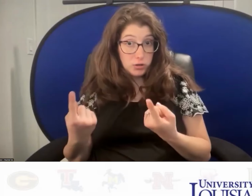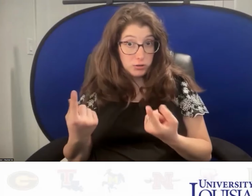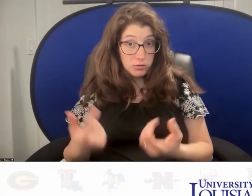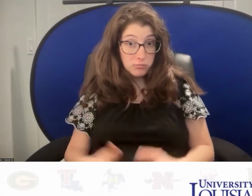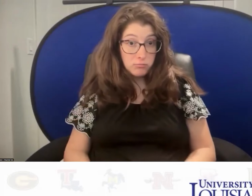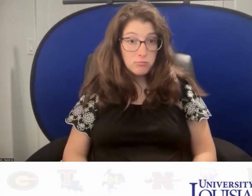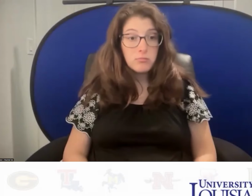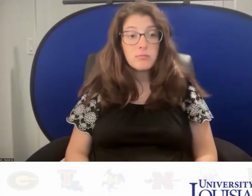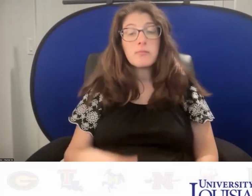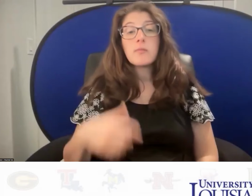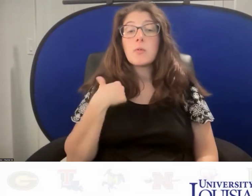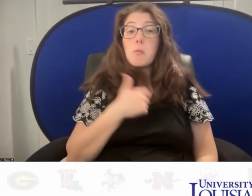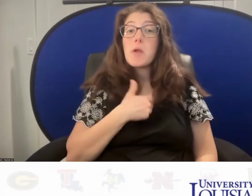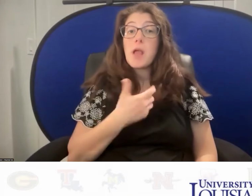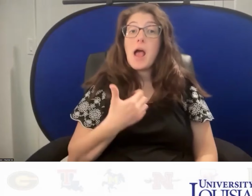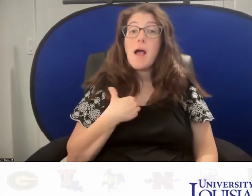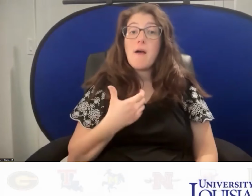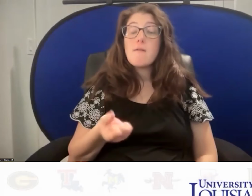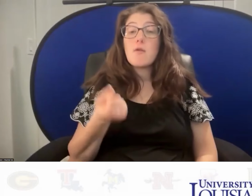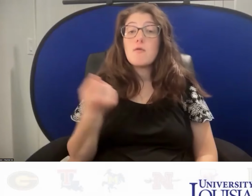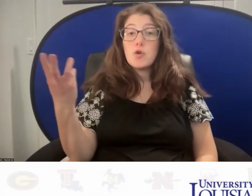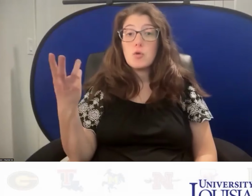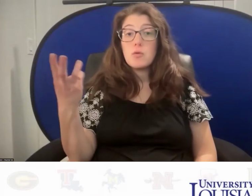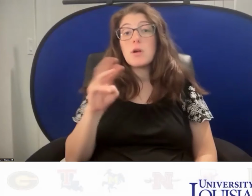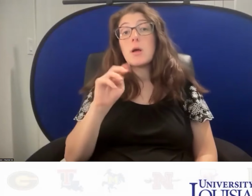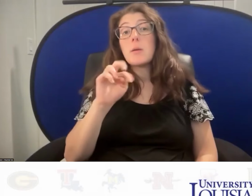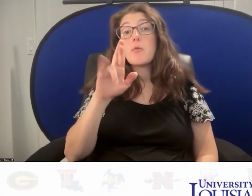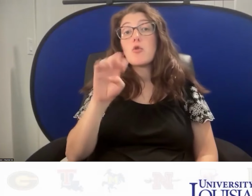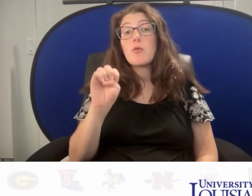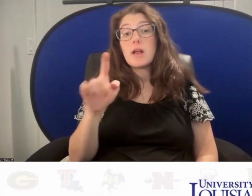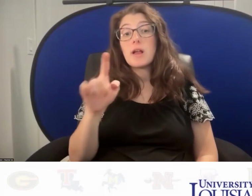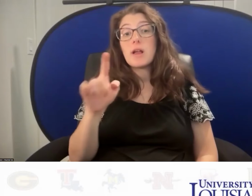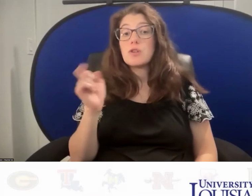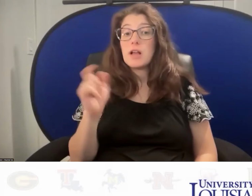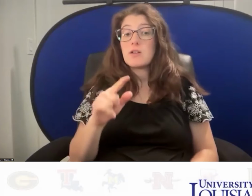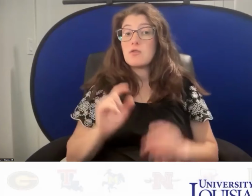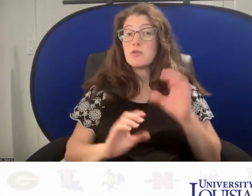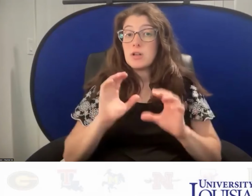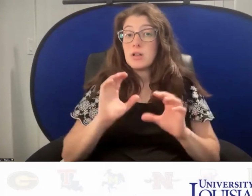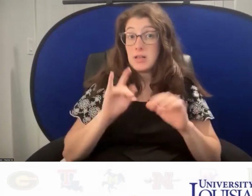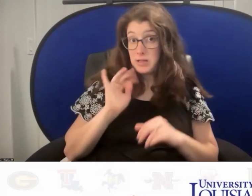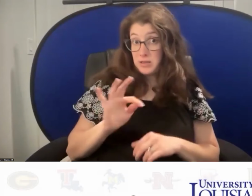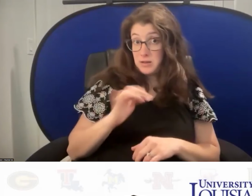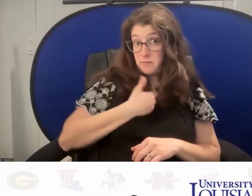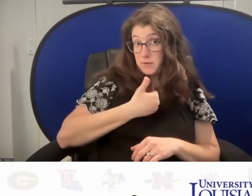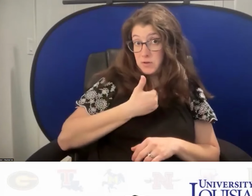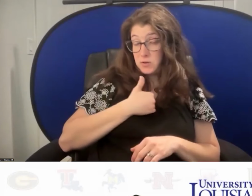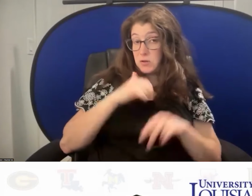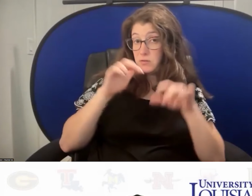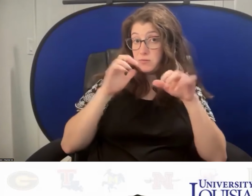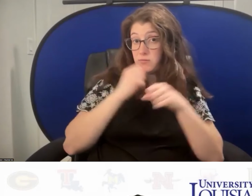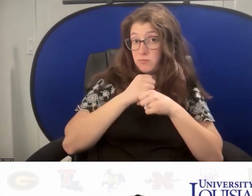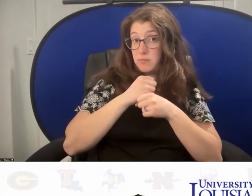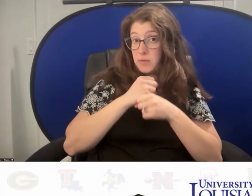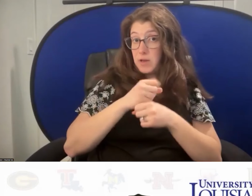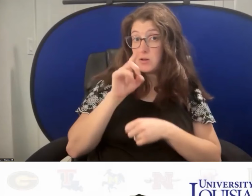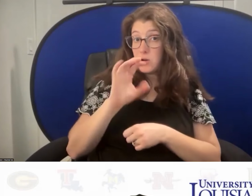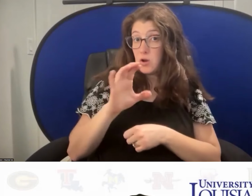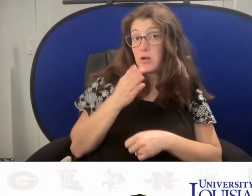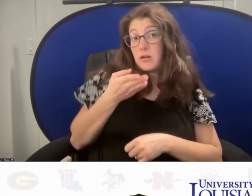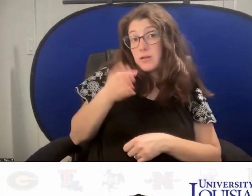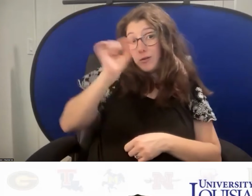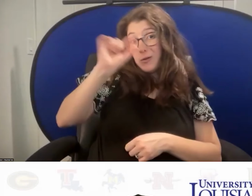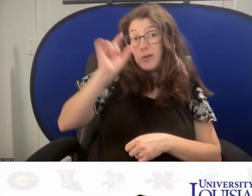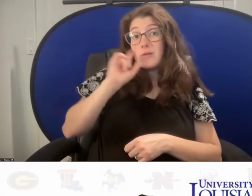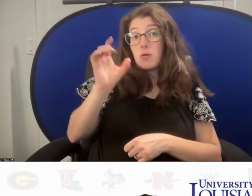We do have a couple. So Marie asked in the chat if she's creating a document in Google for Canvas courses, what's the